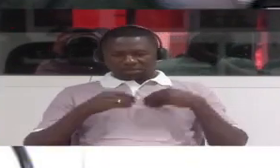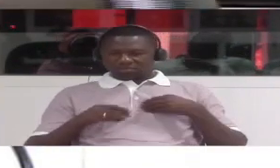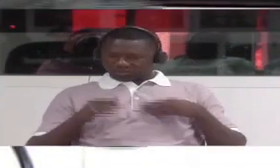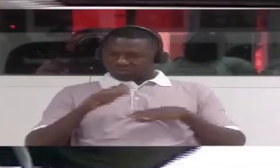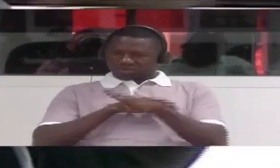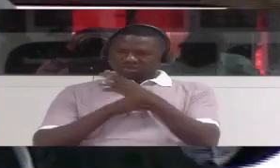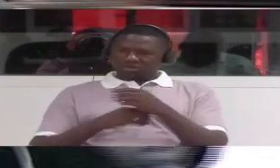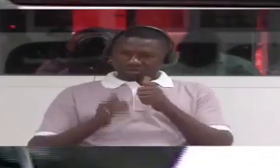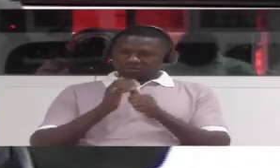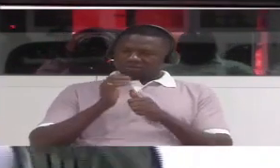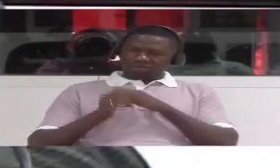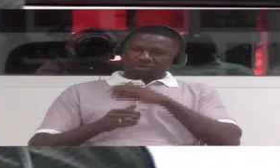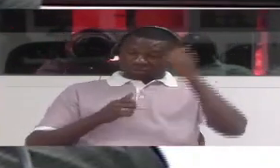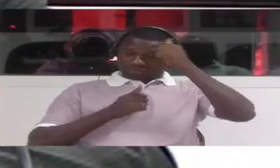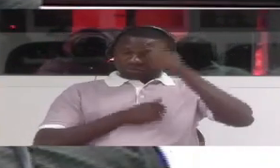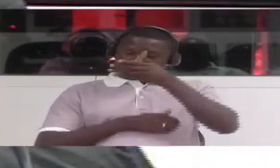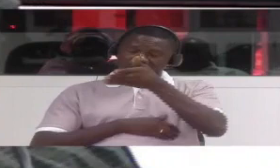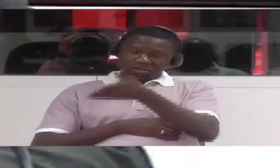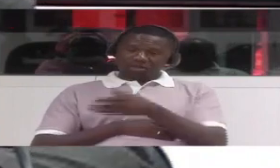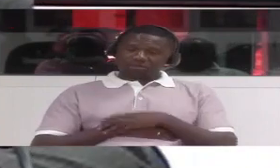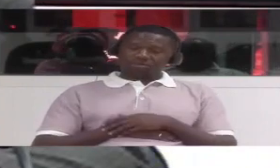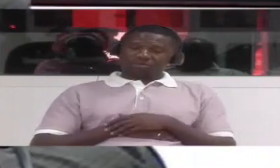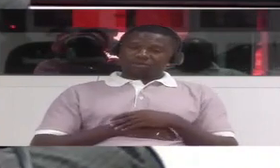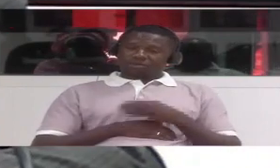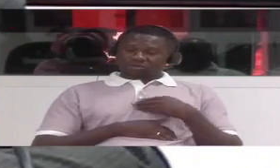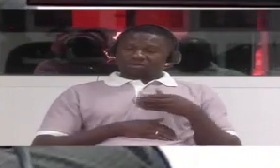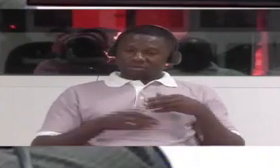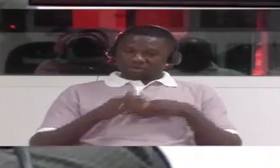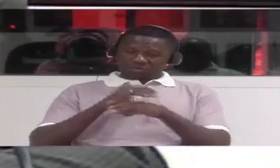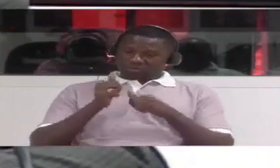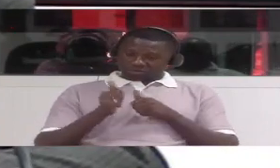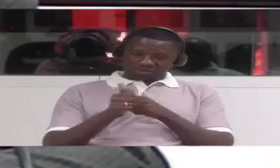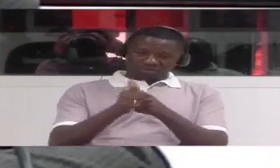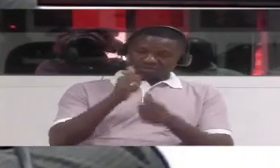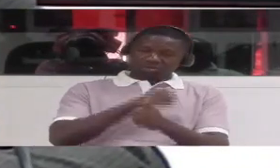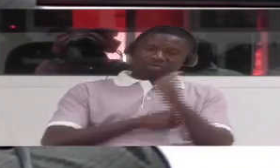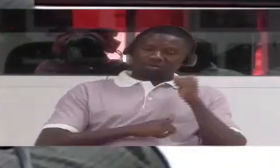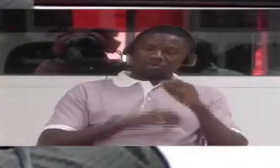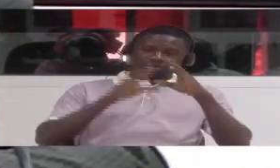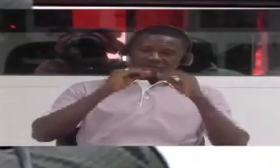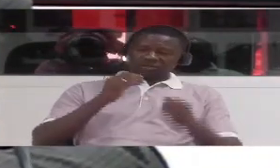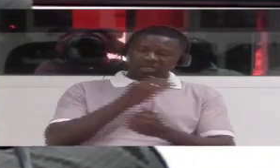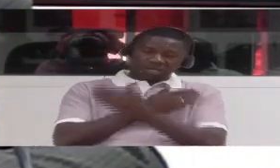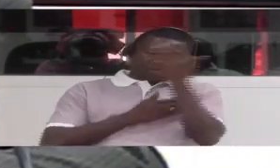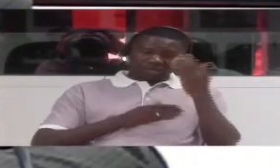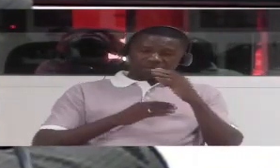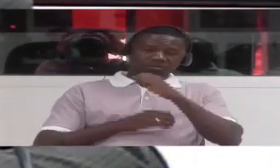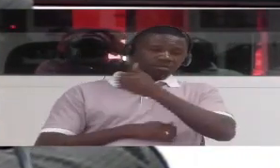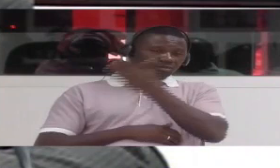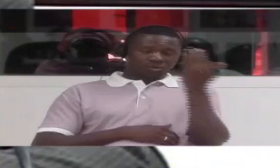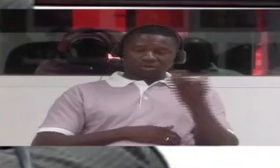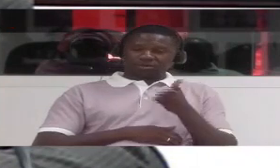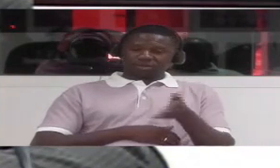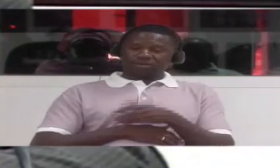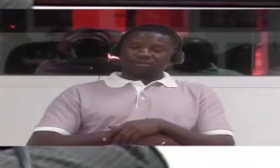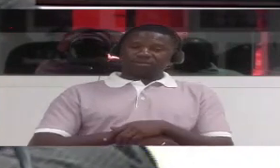corridor. I did that and was escorted back to the office early in the morning. Can you tell us what happened